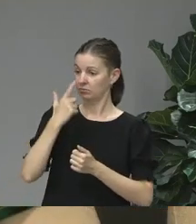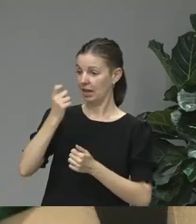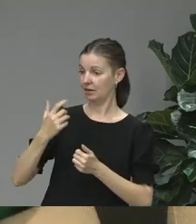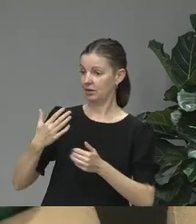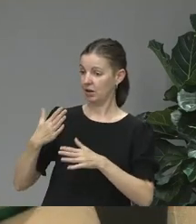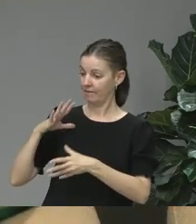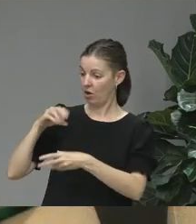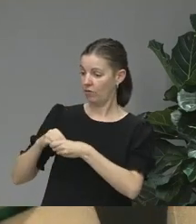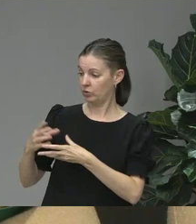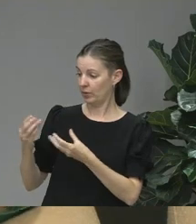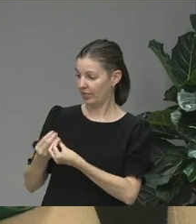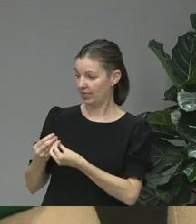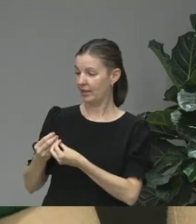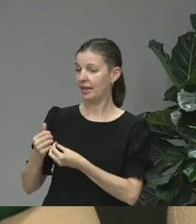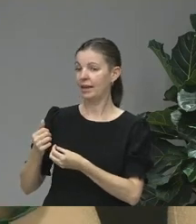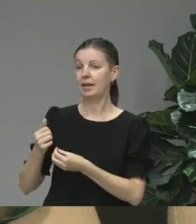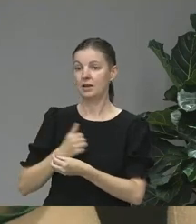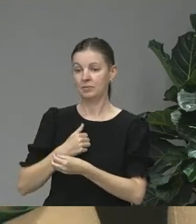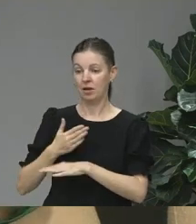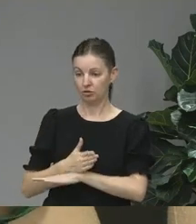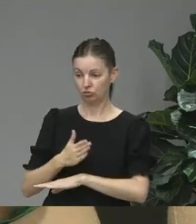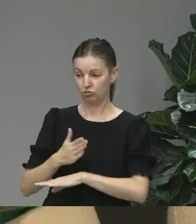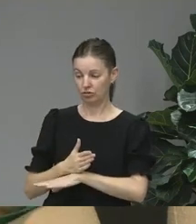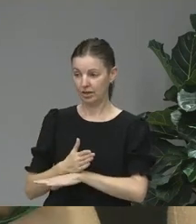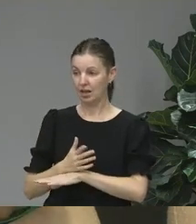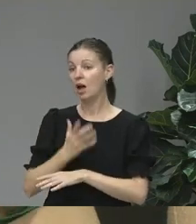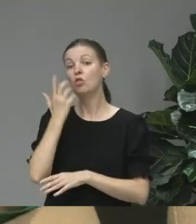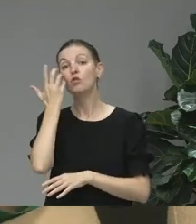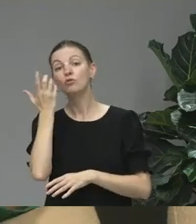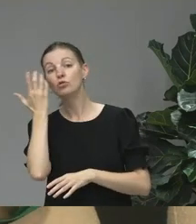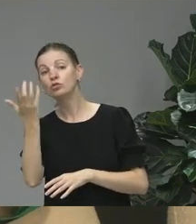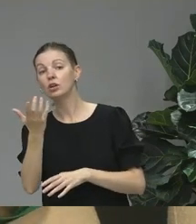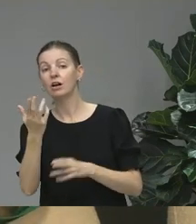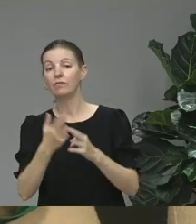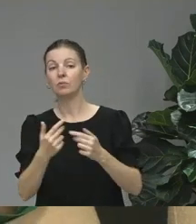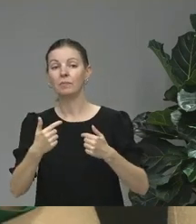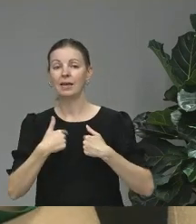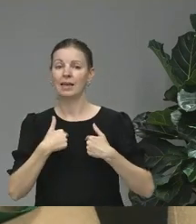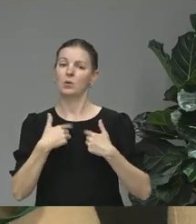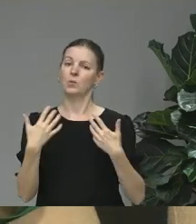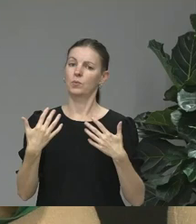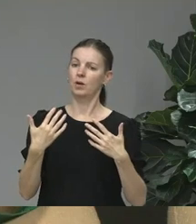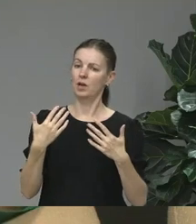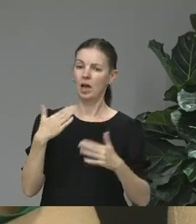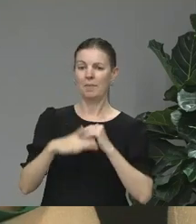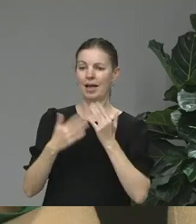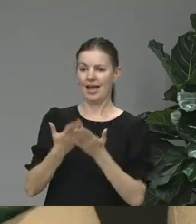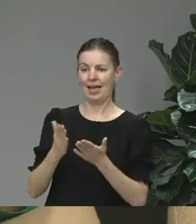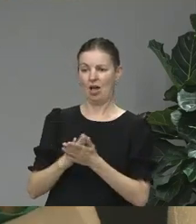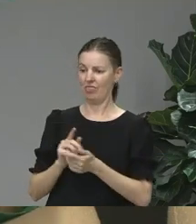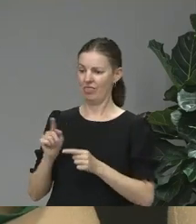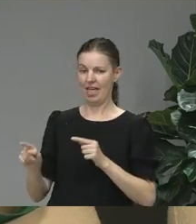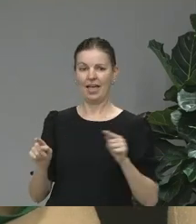in law reform and now at the Human Rights Commission, the future for me is very much in how they respond, and